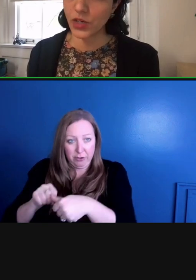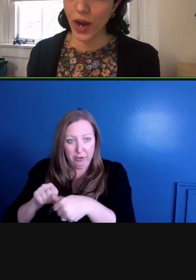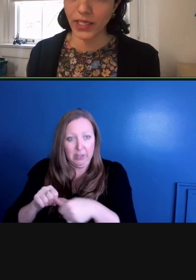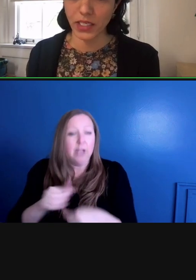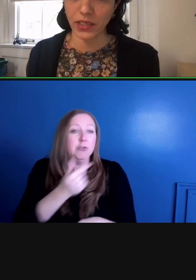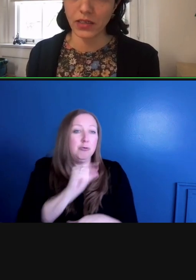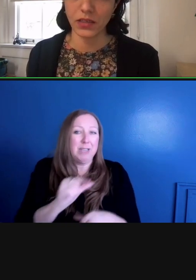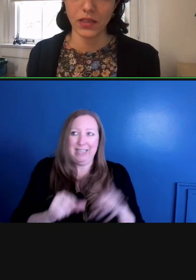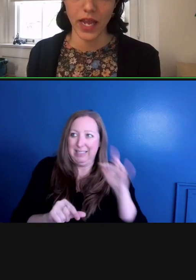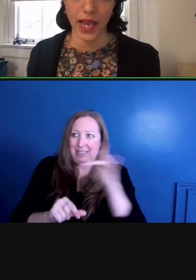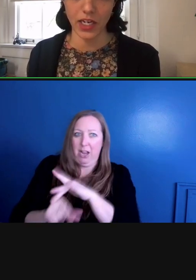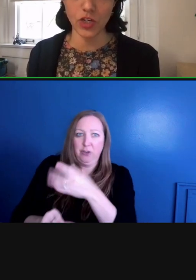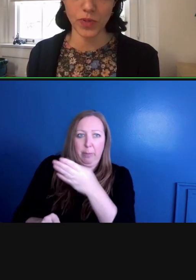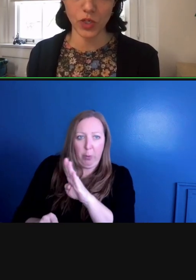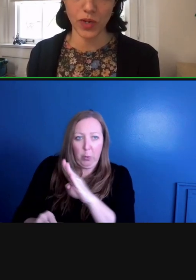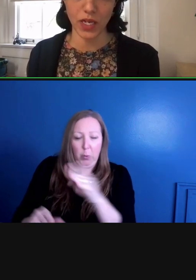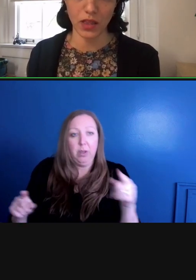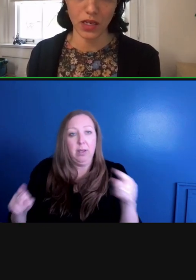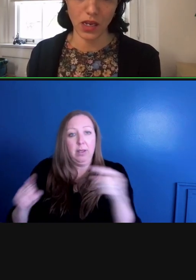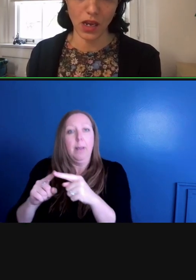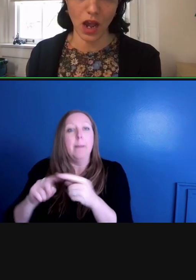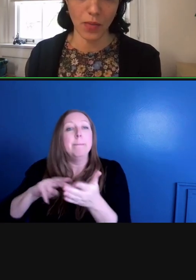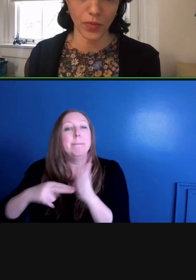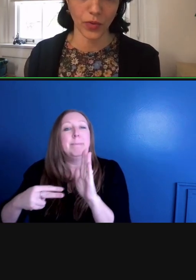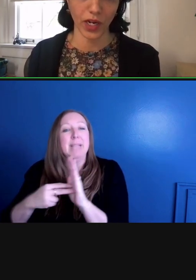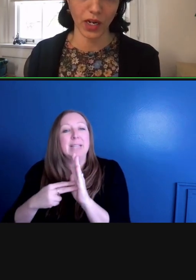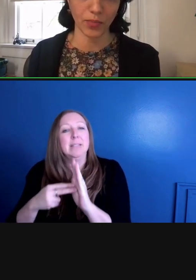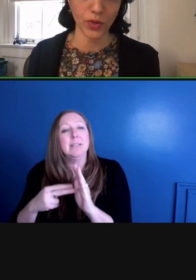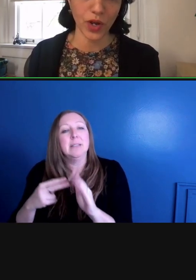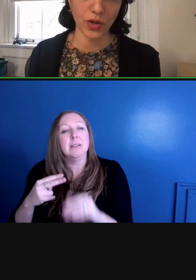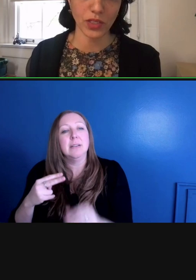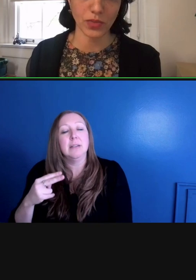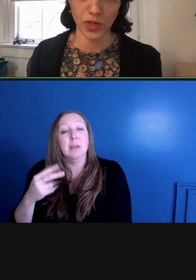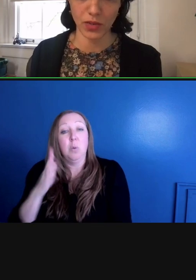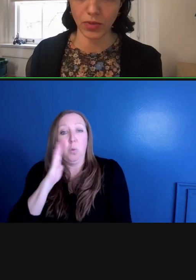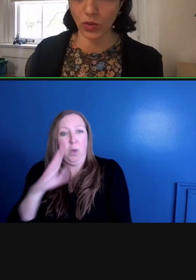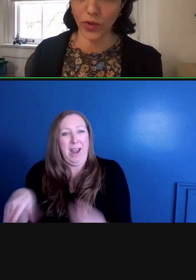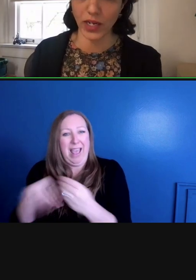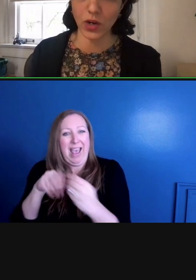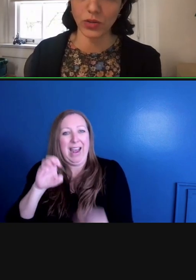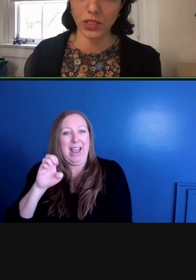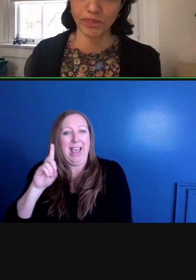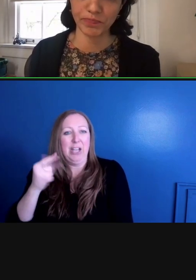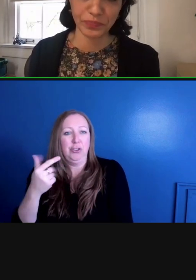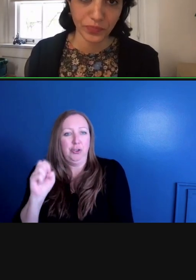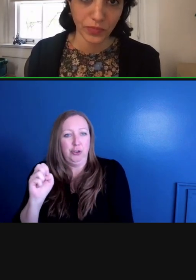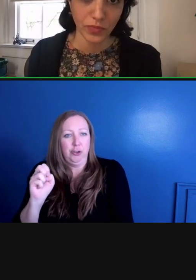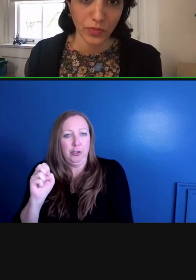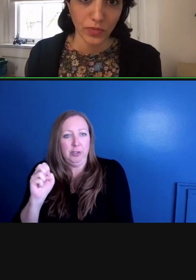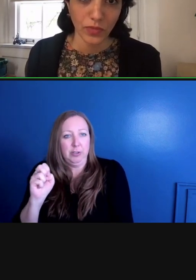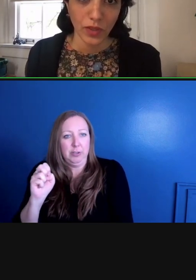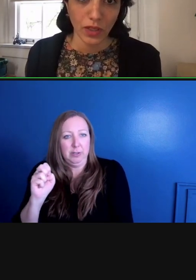an undirected edge between the green and blue nodes and between the blue and red nodes.